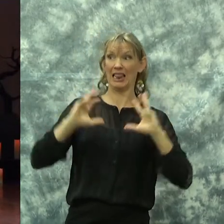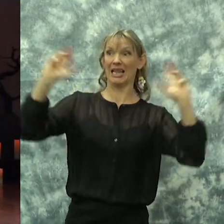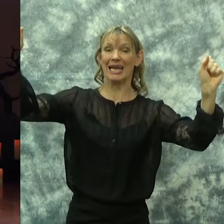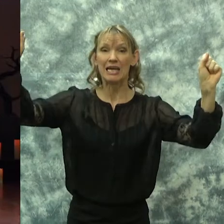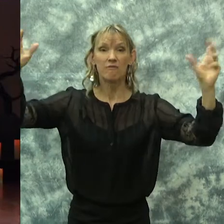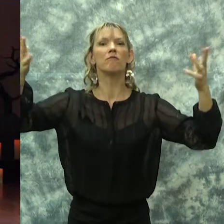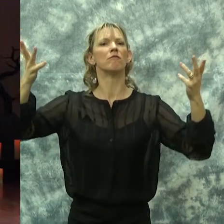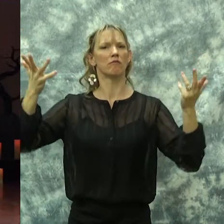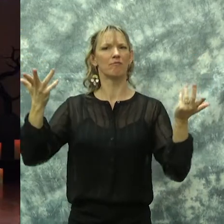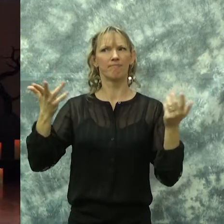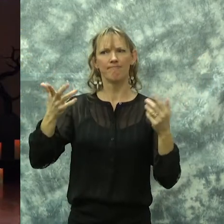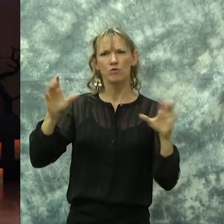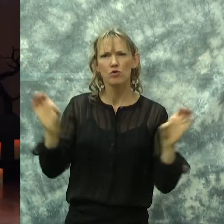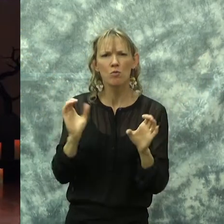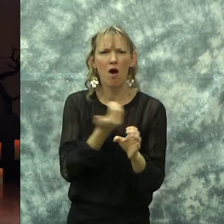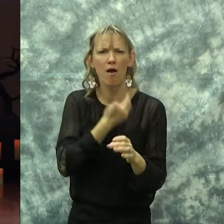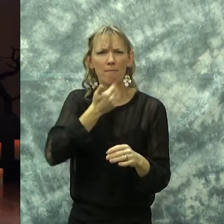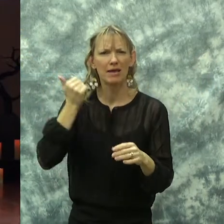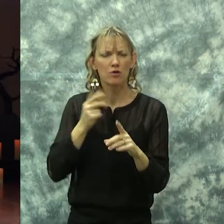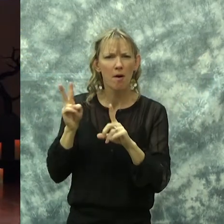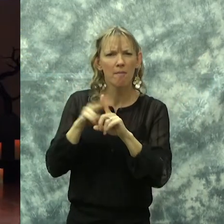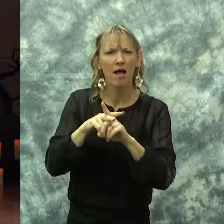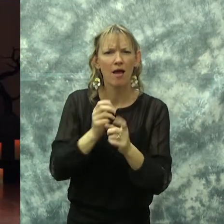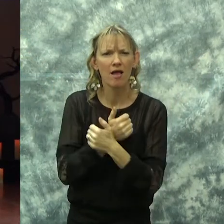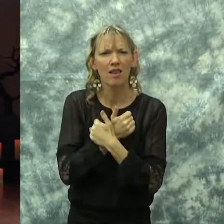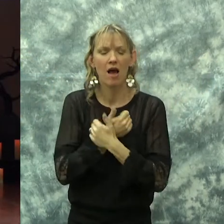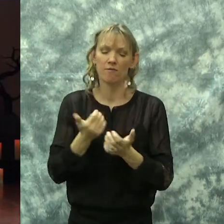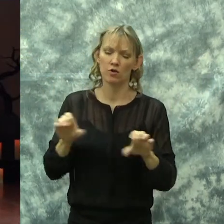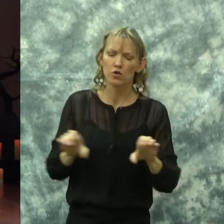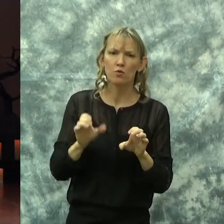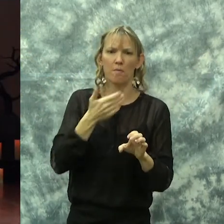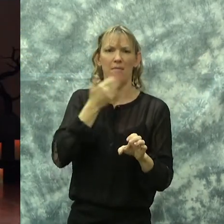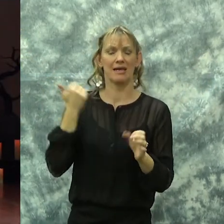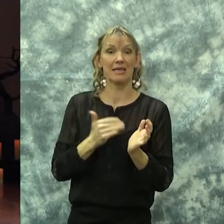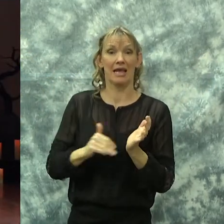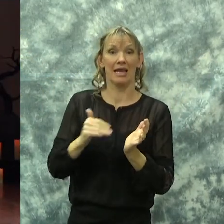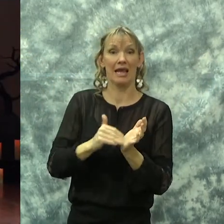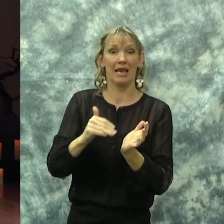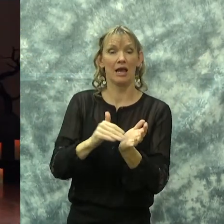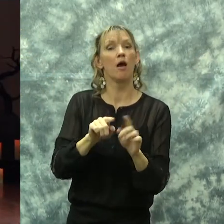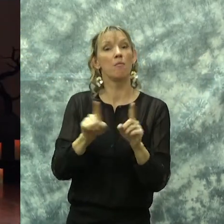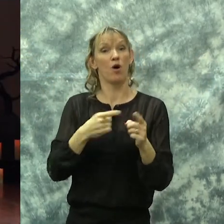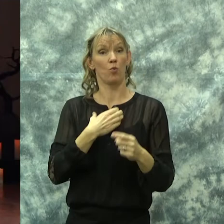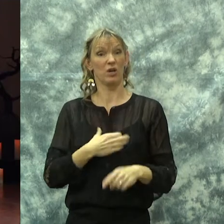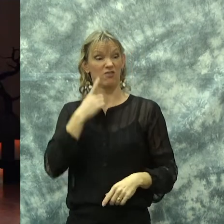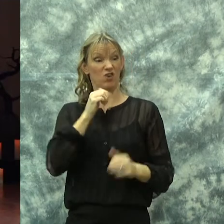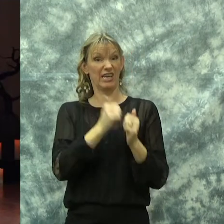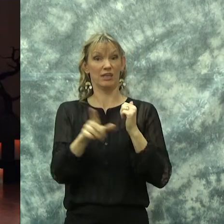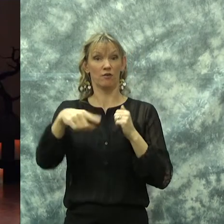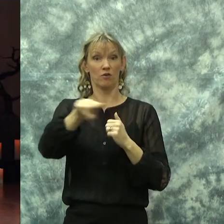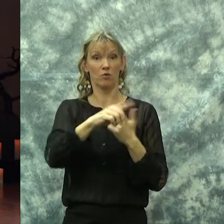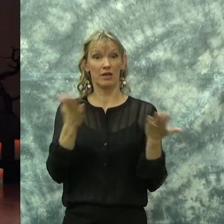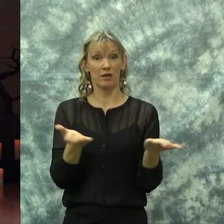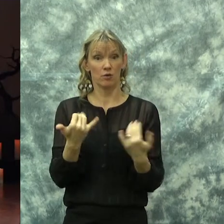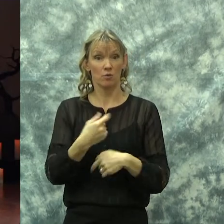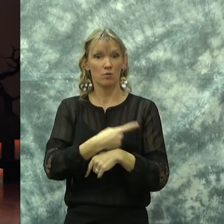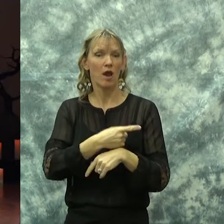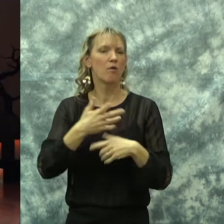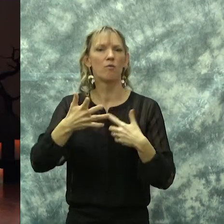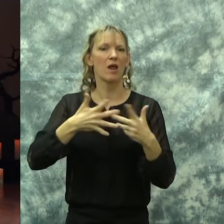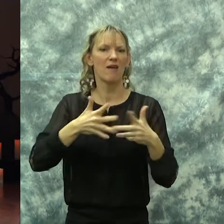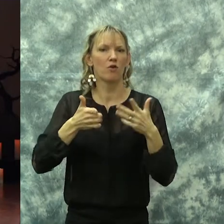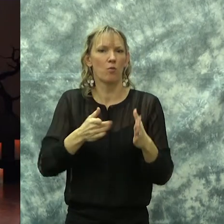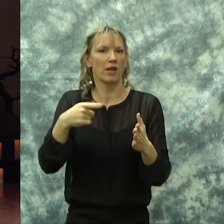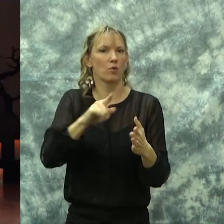that love, and then we come back and we just do our best over and over. But if I could have a wish for each of you here today, however you leave